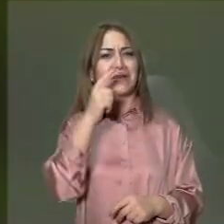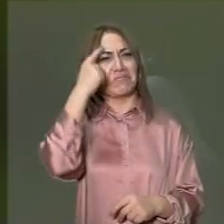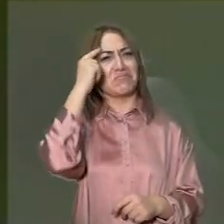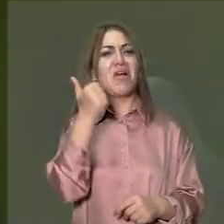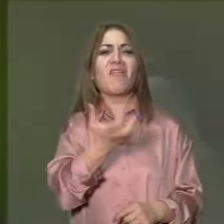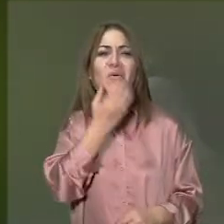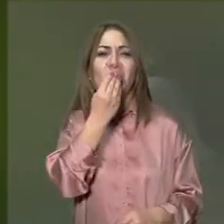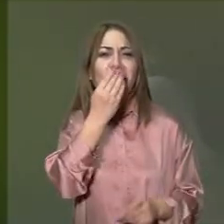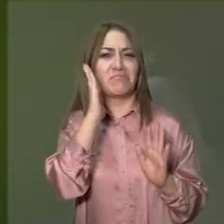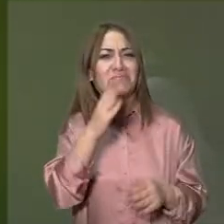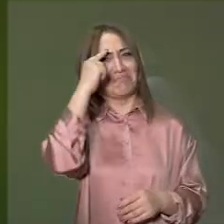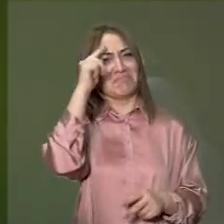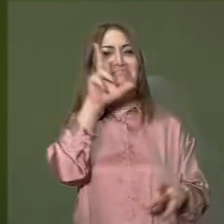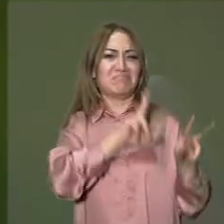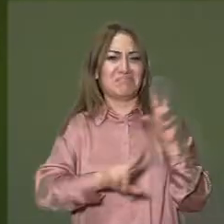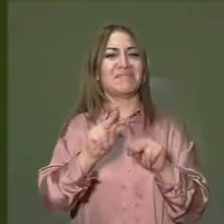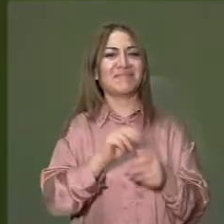guzzling some apples, to be honest.